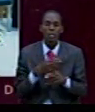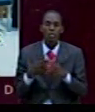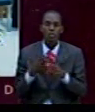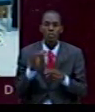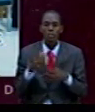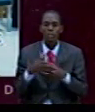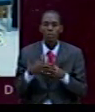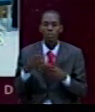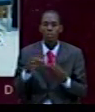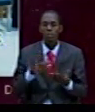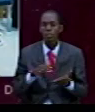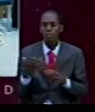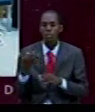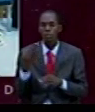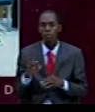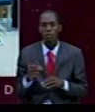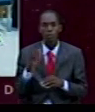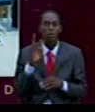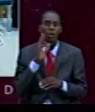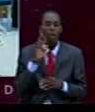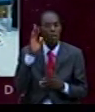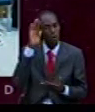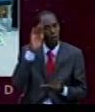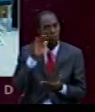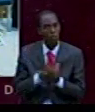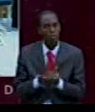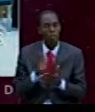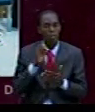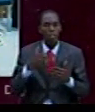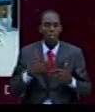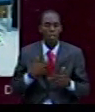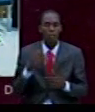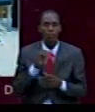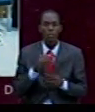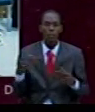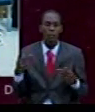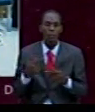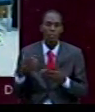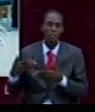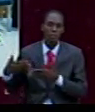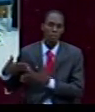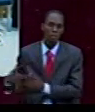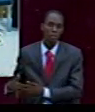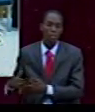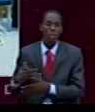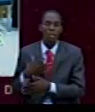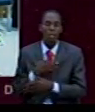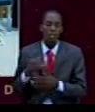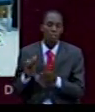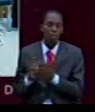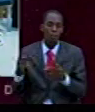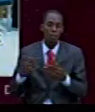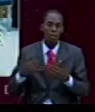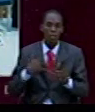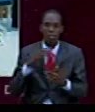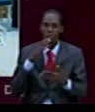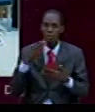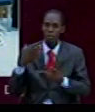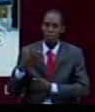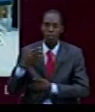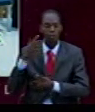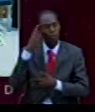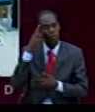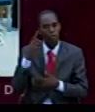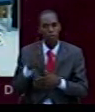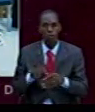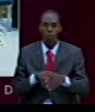a pain beside my abdomen here. And that pain has been there for all this while.